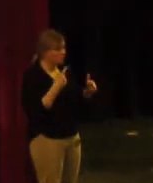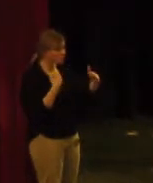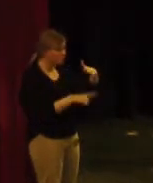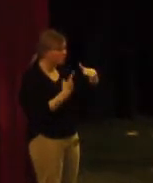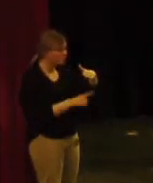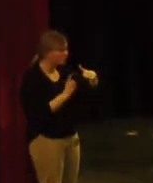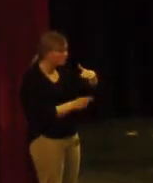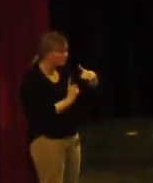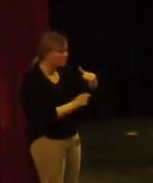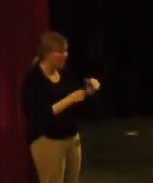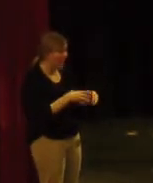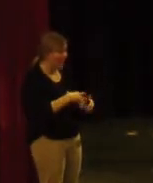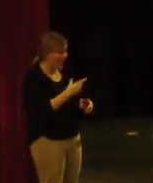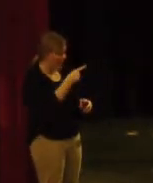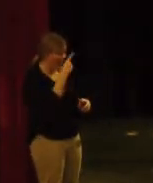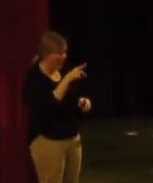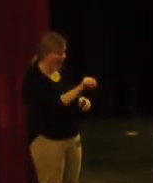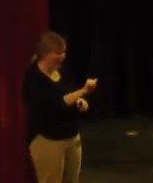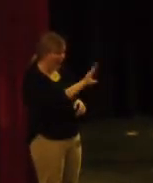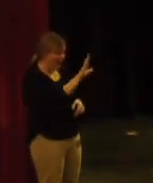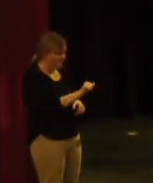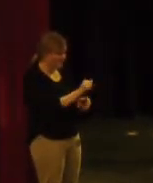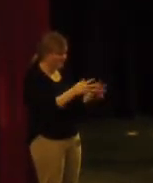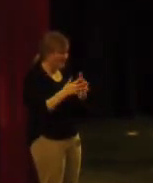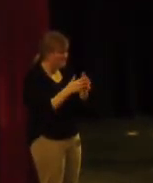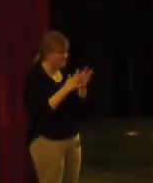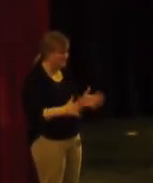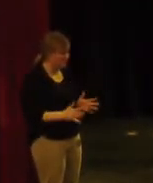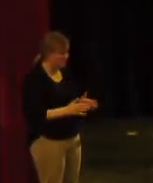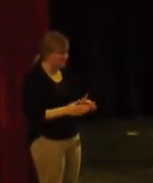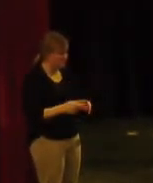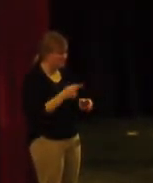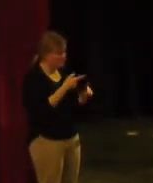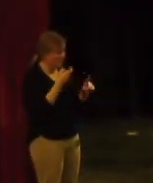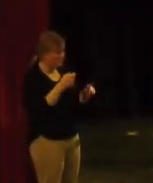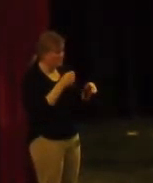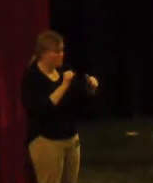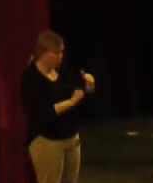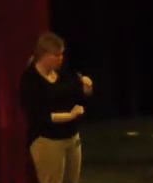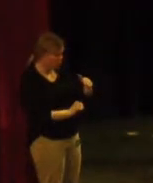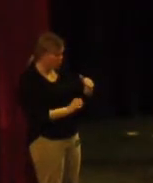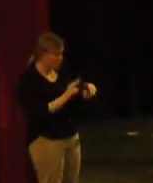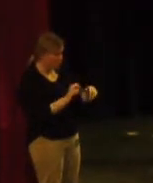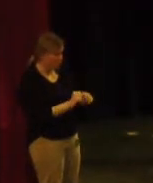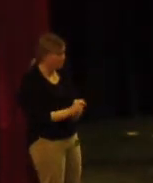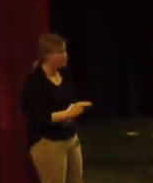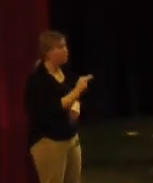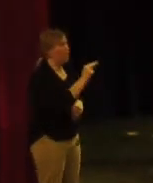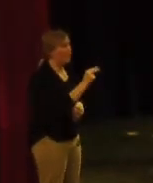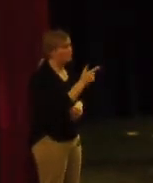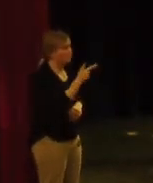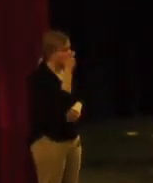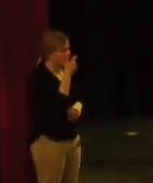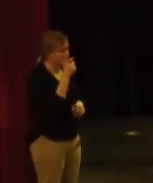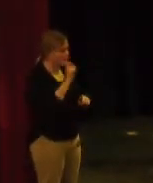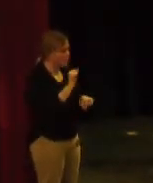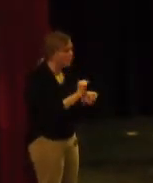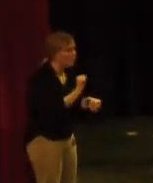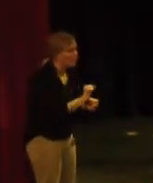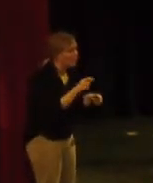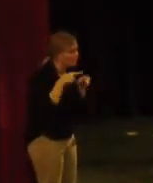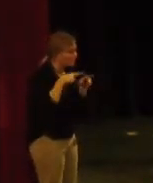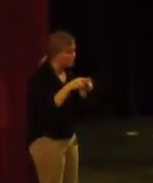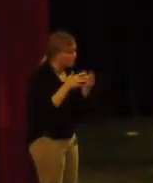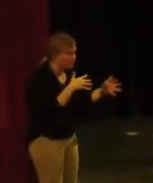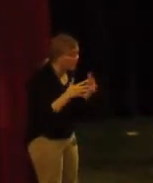Americans from the southern U.S. to the northern U.S. to work in some of those factories, again, taking up some of the positions. Well, the other thing that